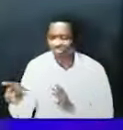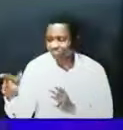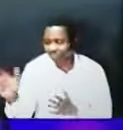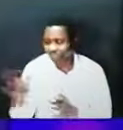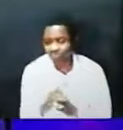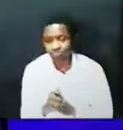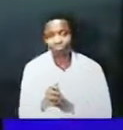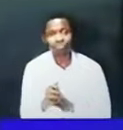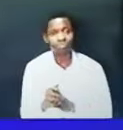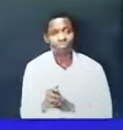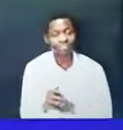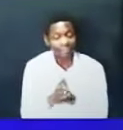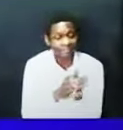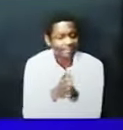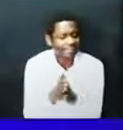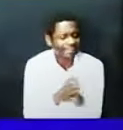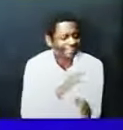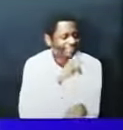desire of the nation.